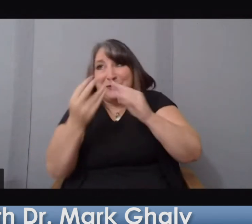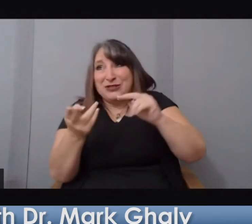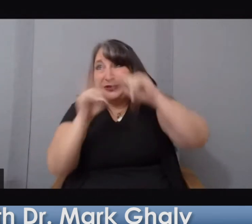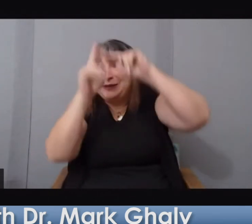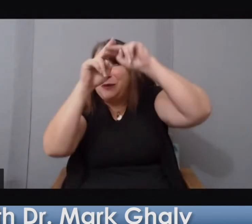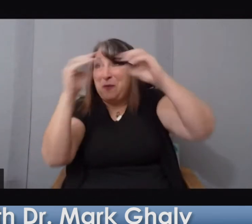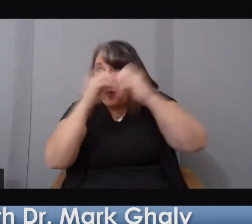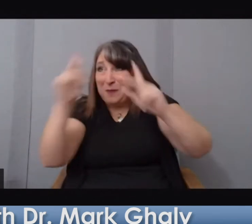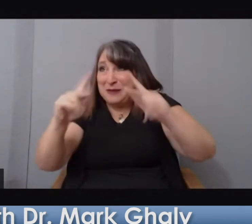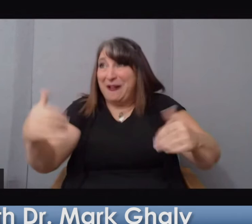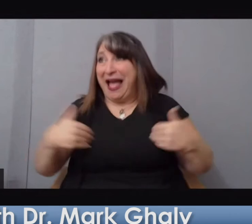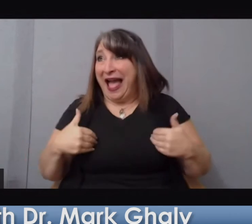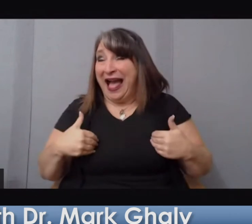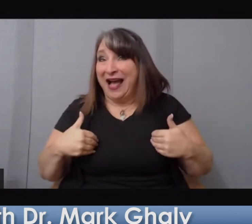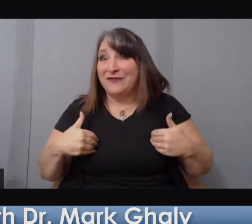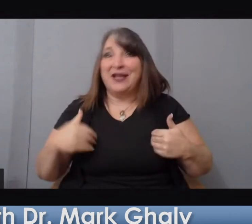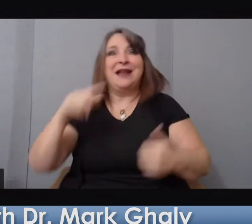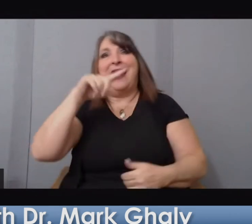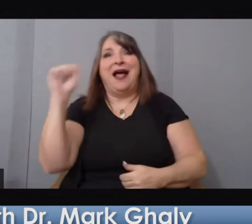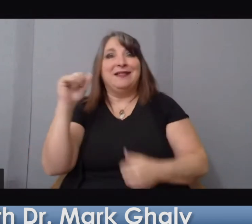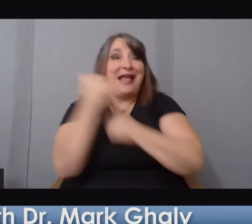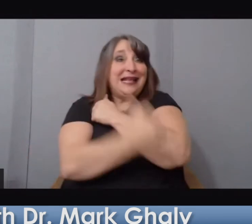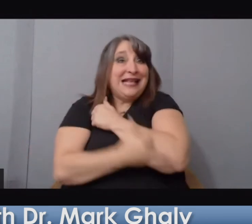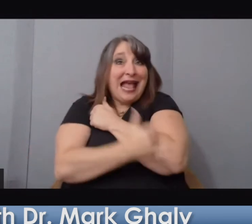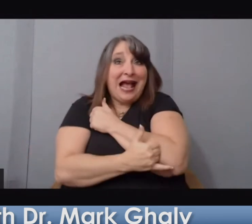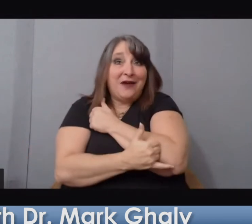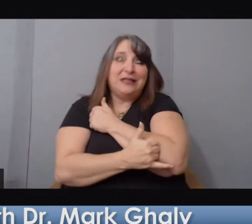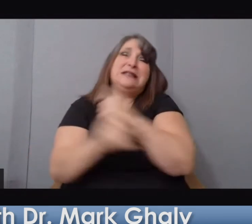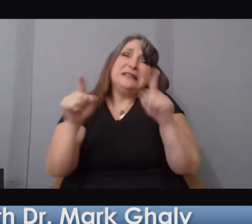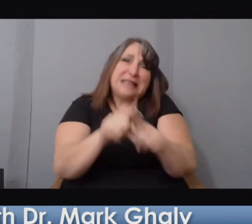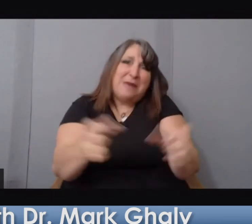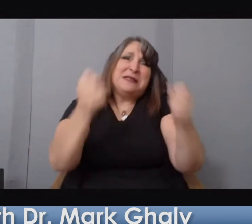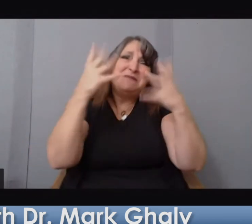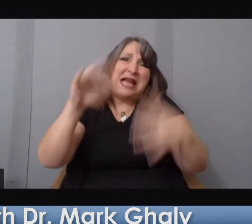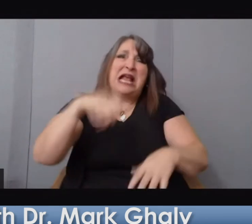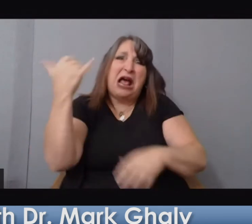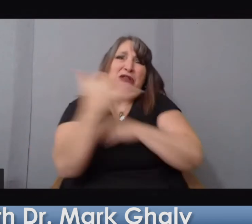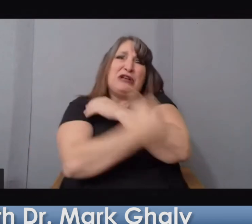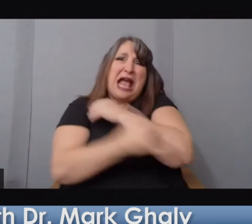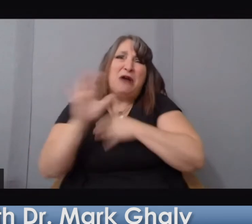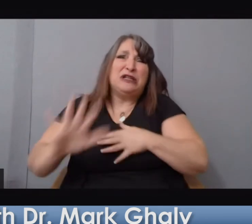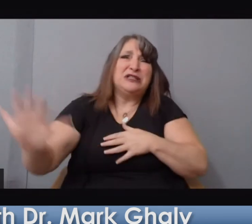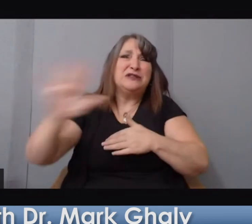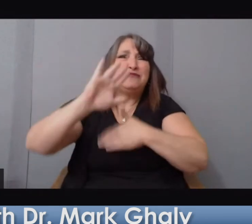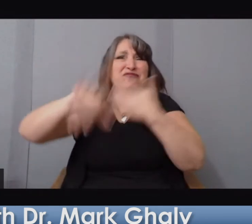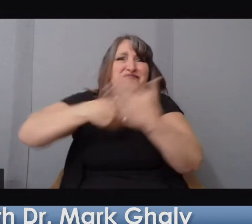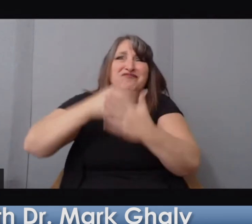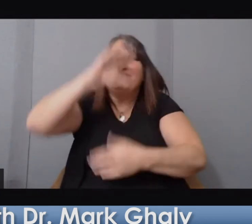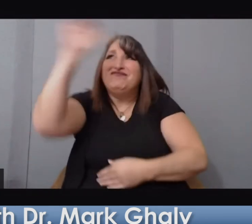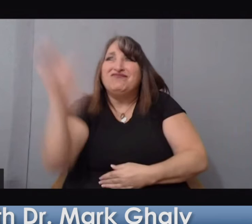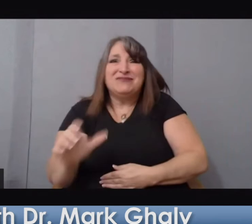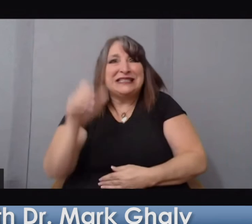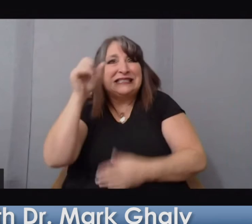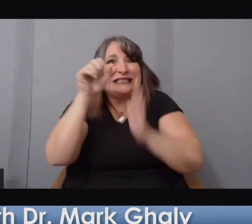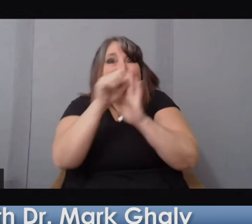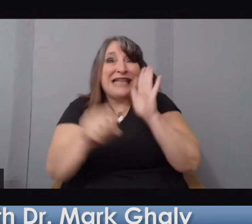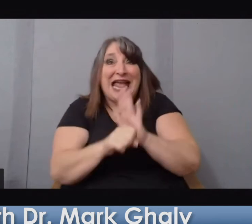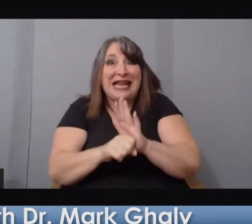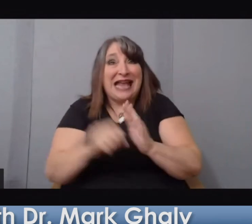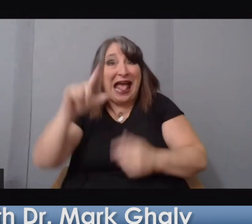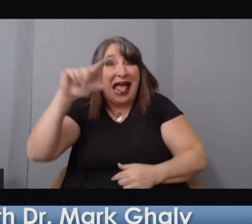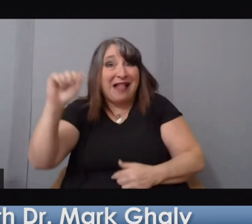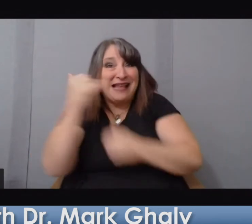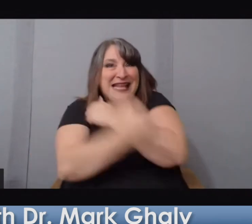the fact that Los Angeles County, like many other counties across the state, has seen a near doubling, if not more, of